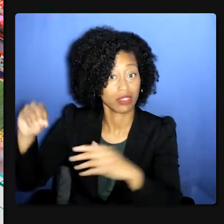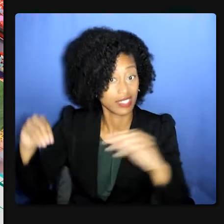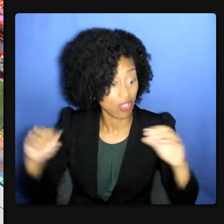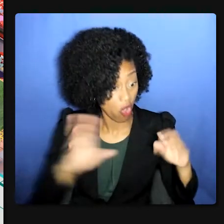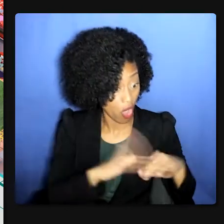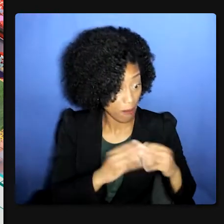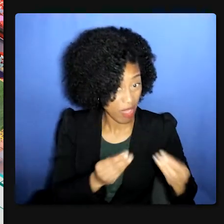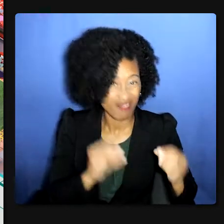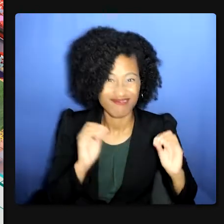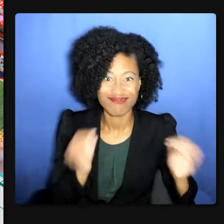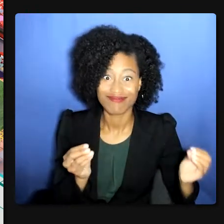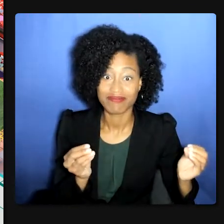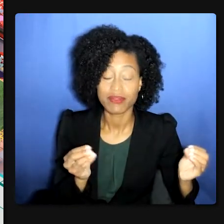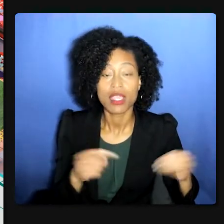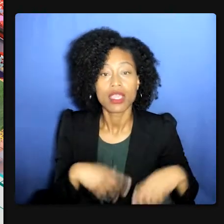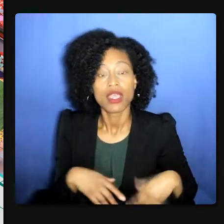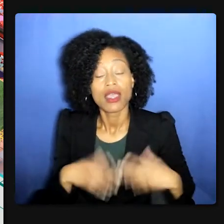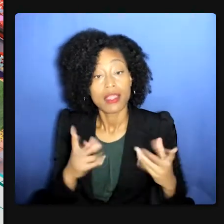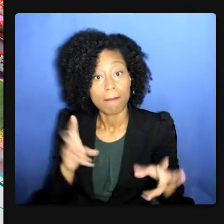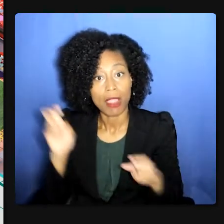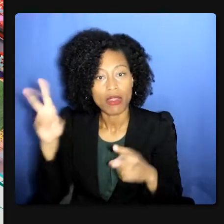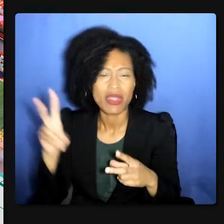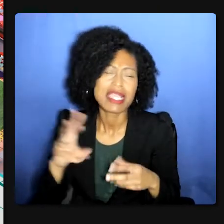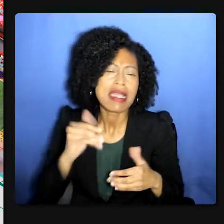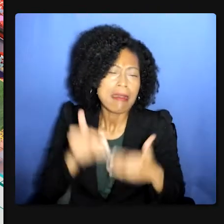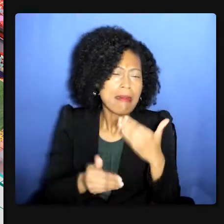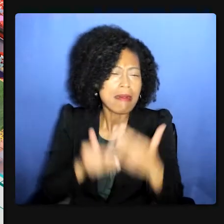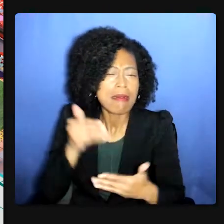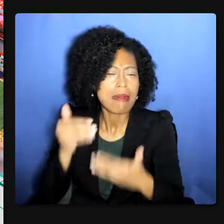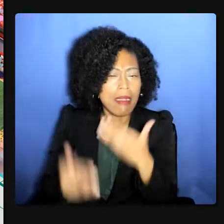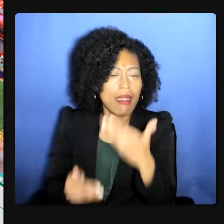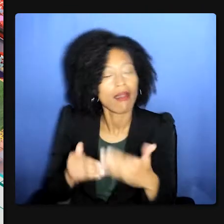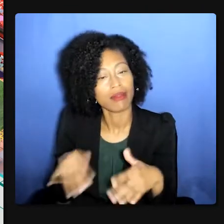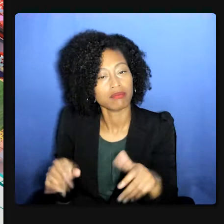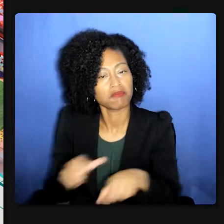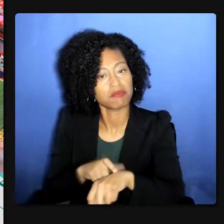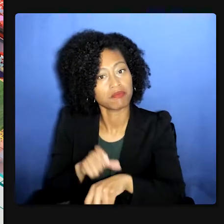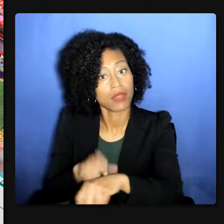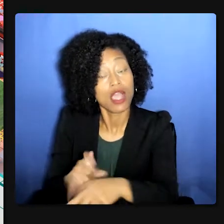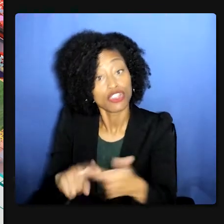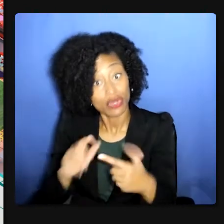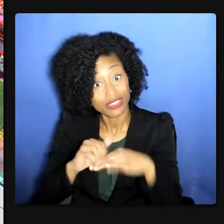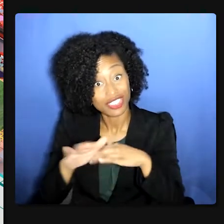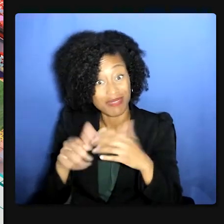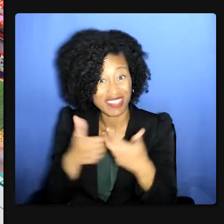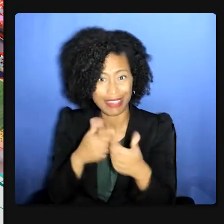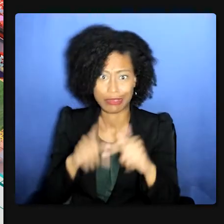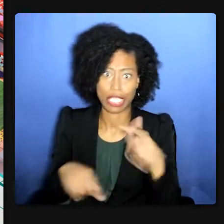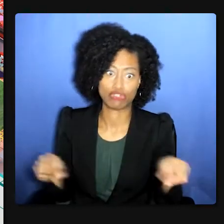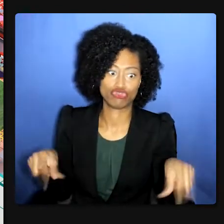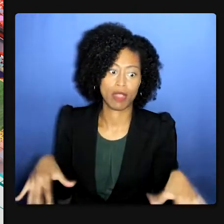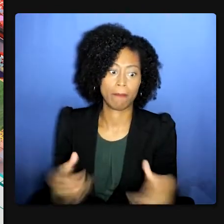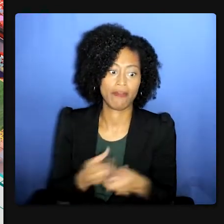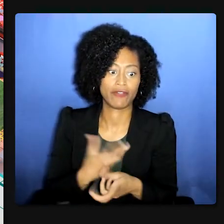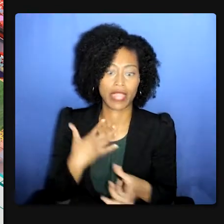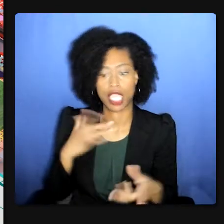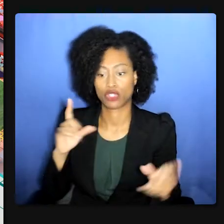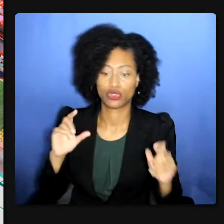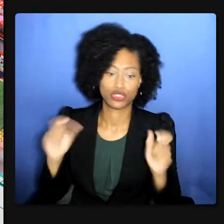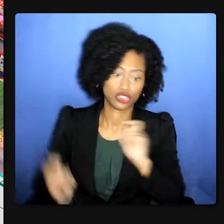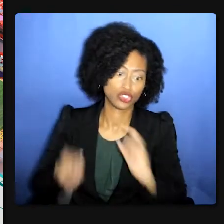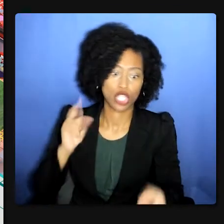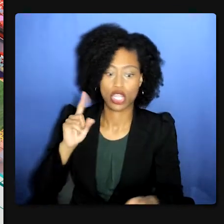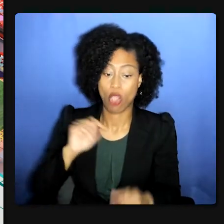investment. In many cases, a migration will be a step-by-step journey. Well, you're shipping games, so you can't just drop everything and